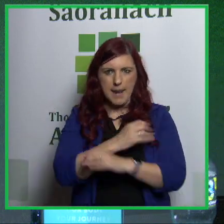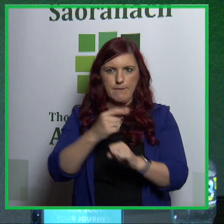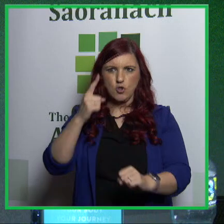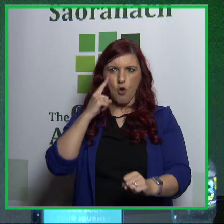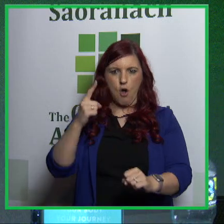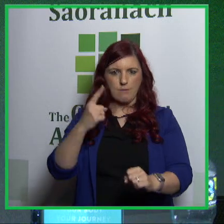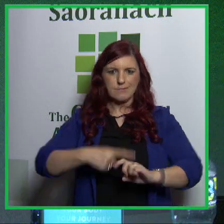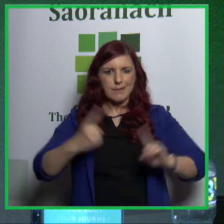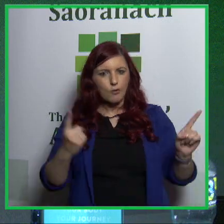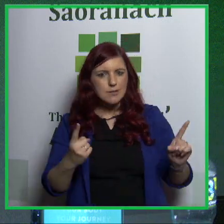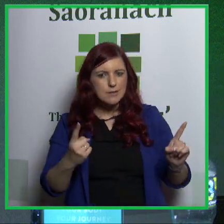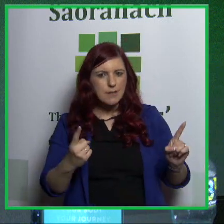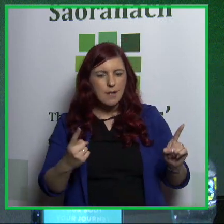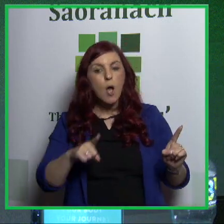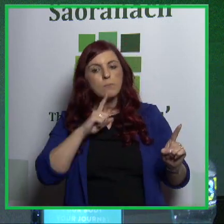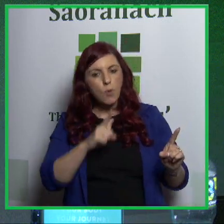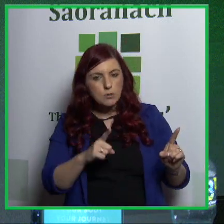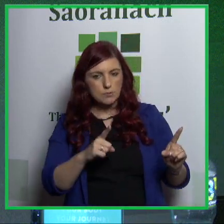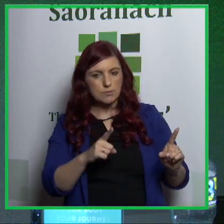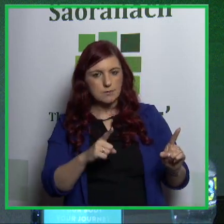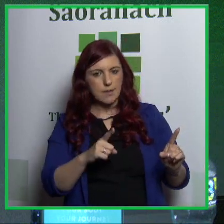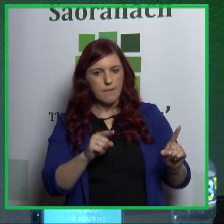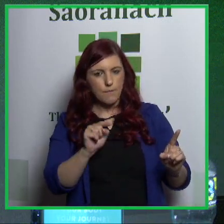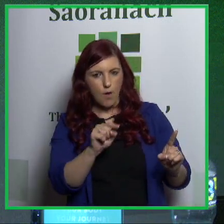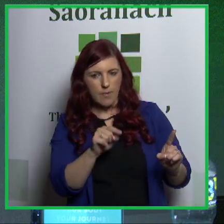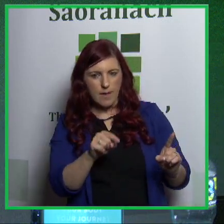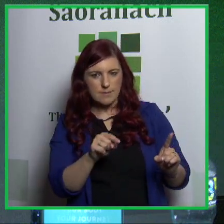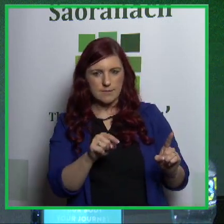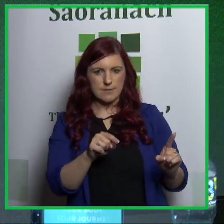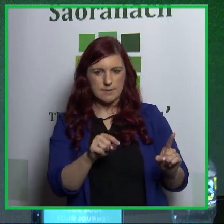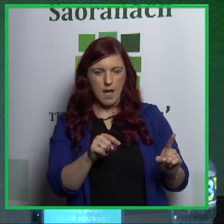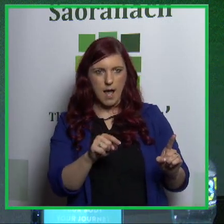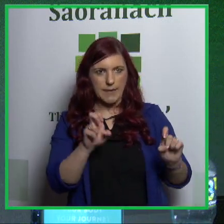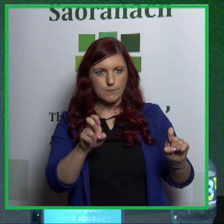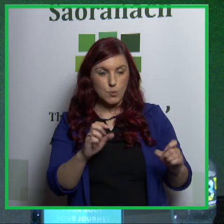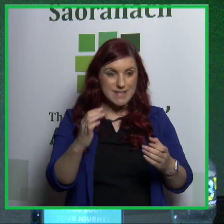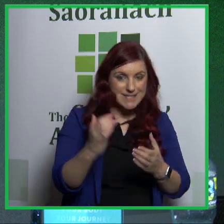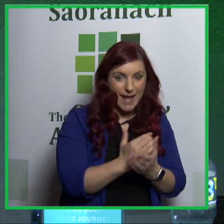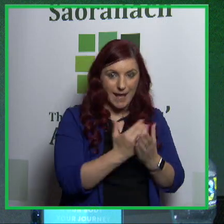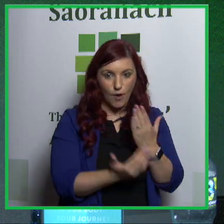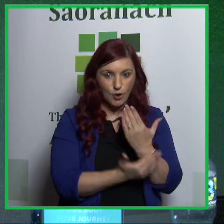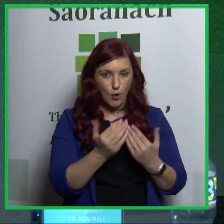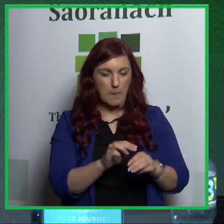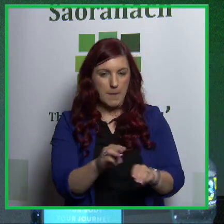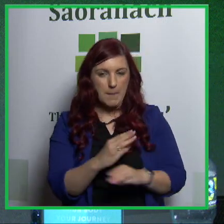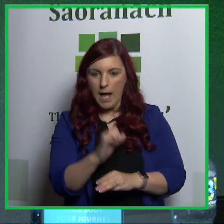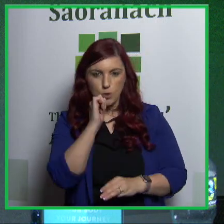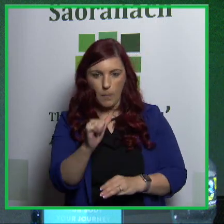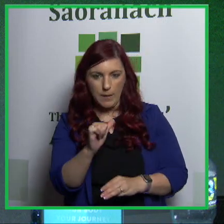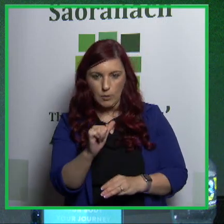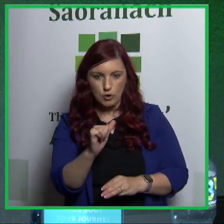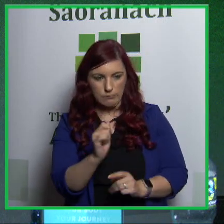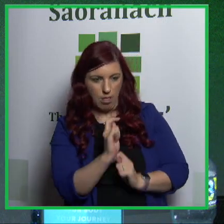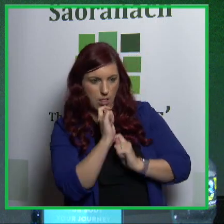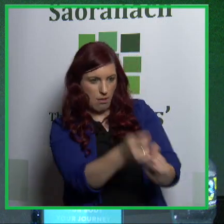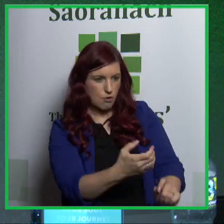picture. But for that instance of saving our youth, I don't think we should be criminalising